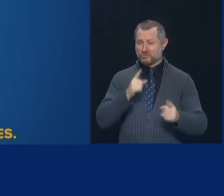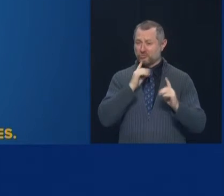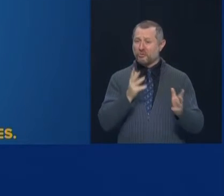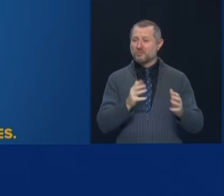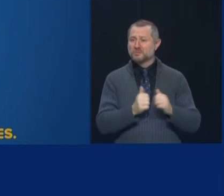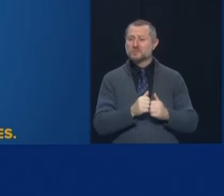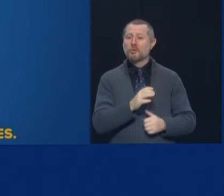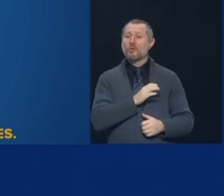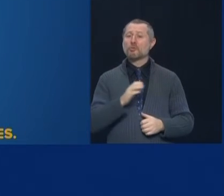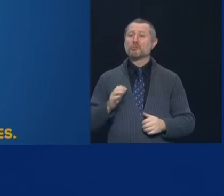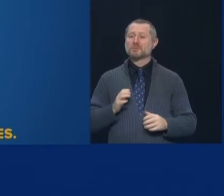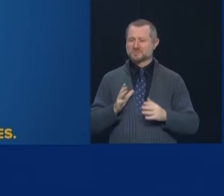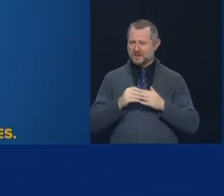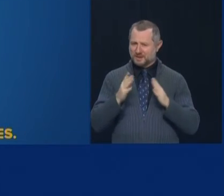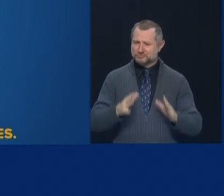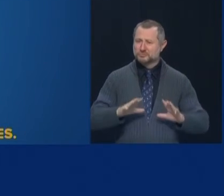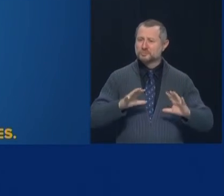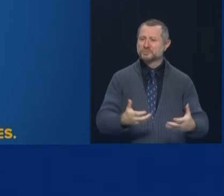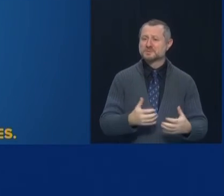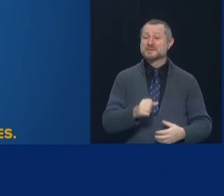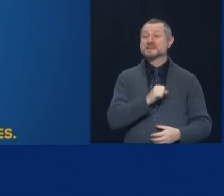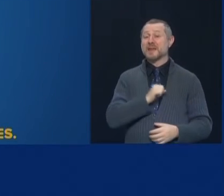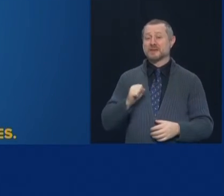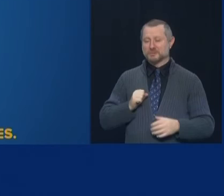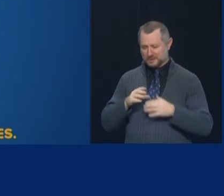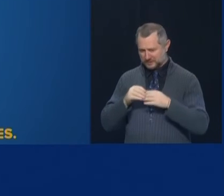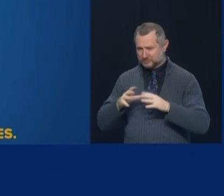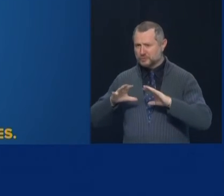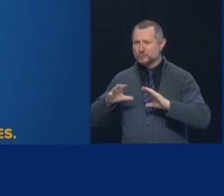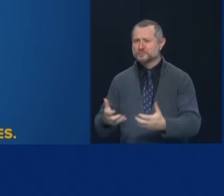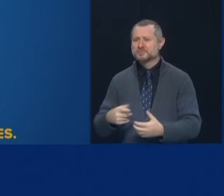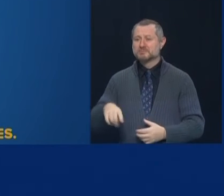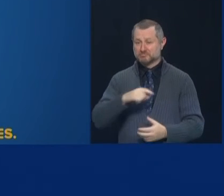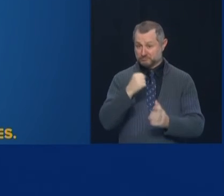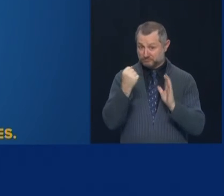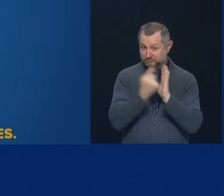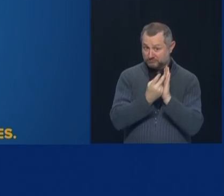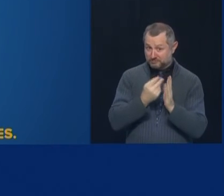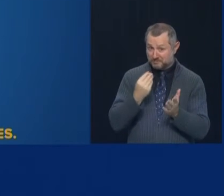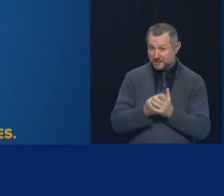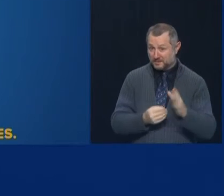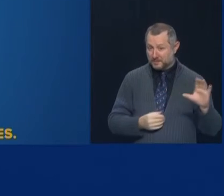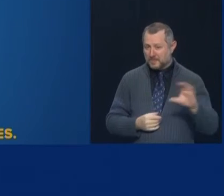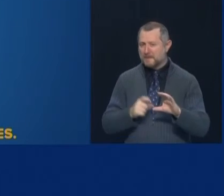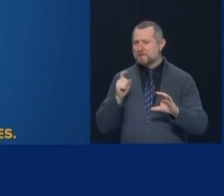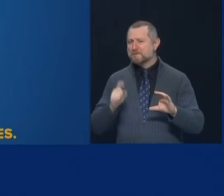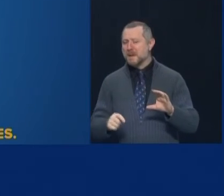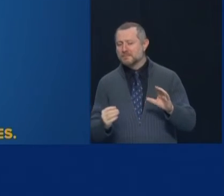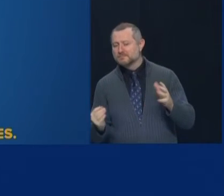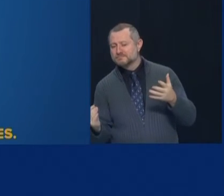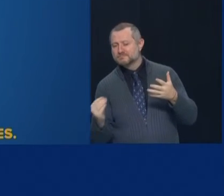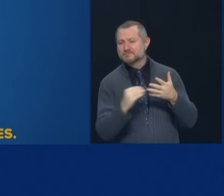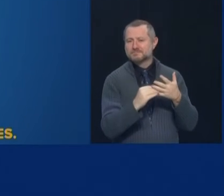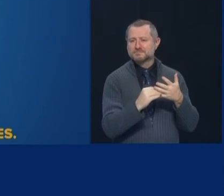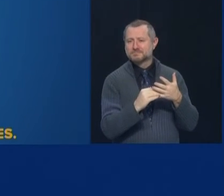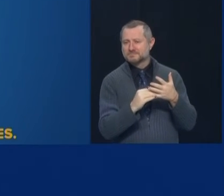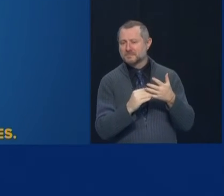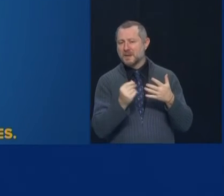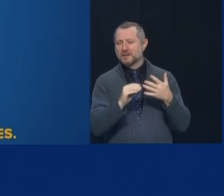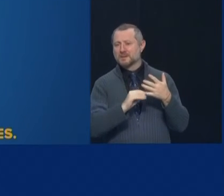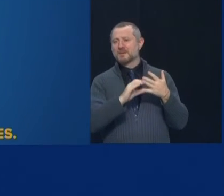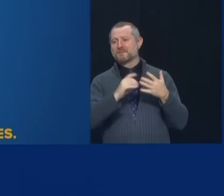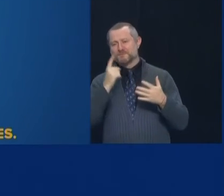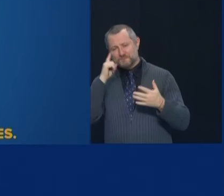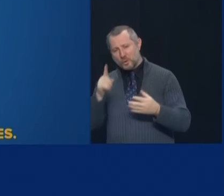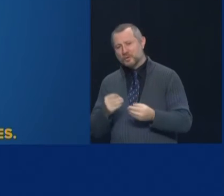board, Senate leaders across the board. If they do a package, there has to be funding to administer the vaccines. It's not enough